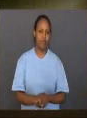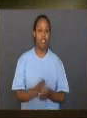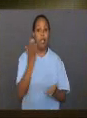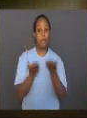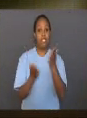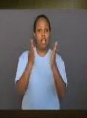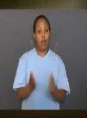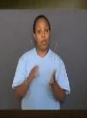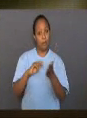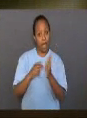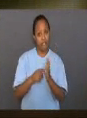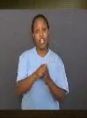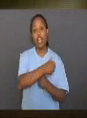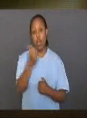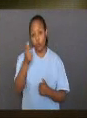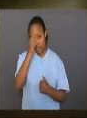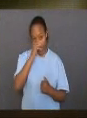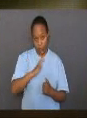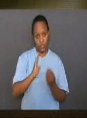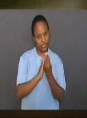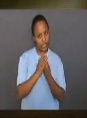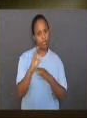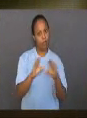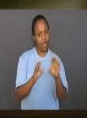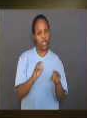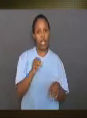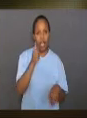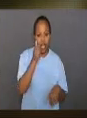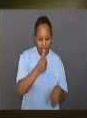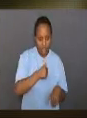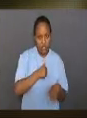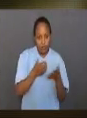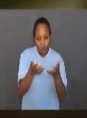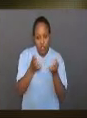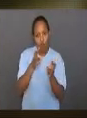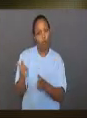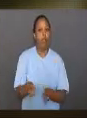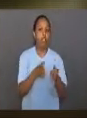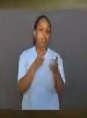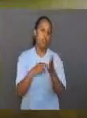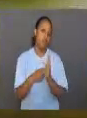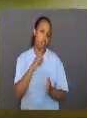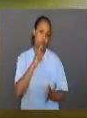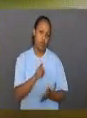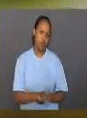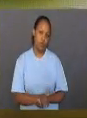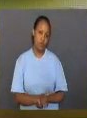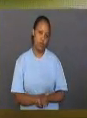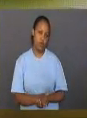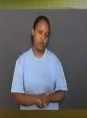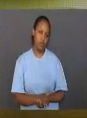Fairness is treating other people the way you would like to be treated.